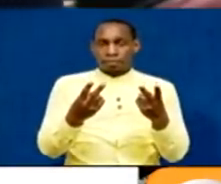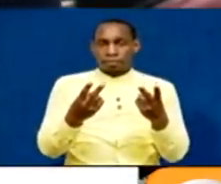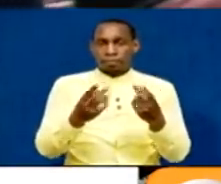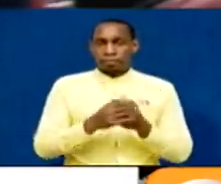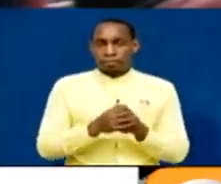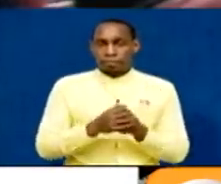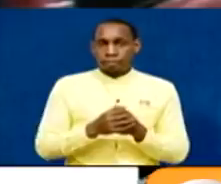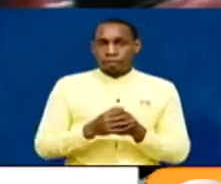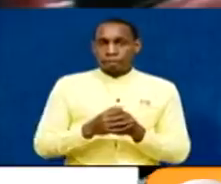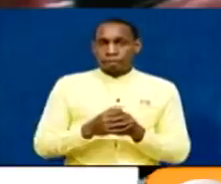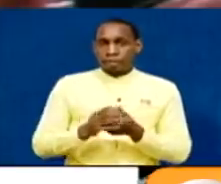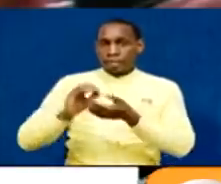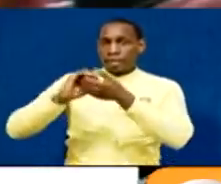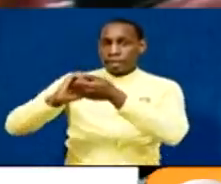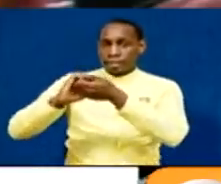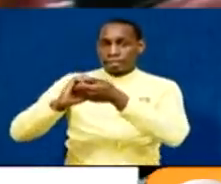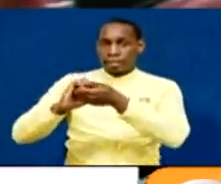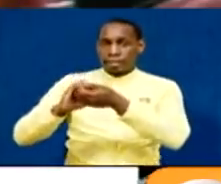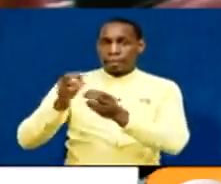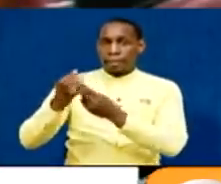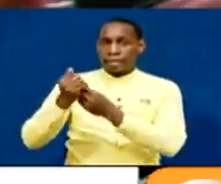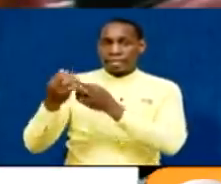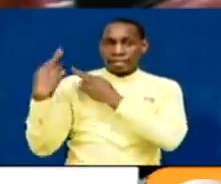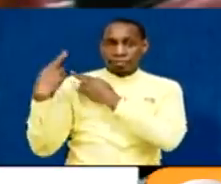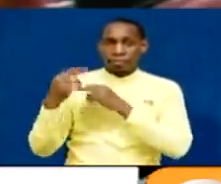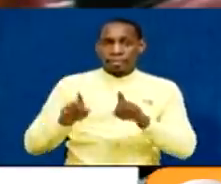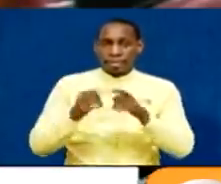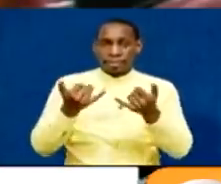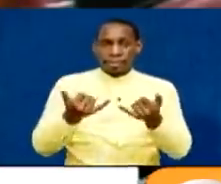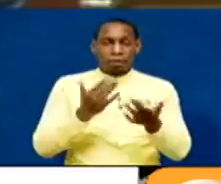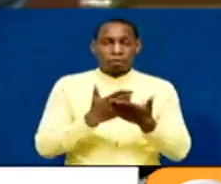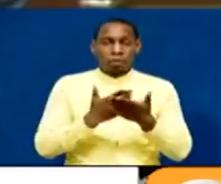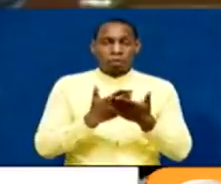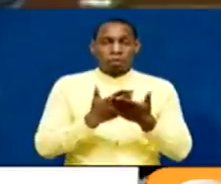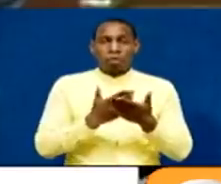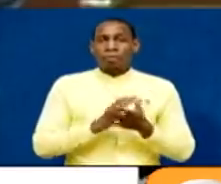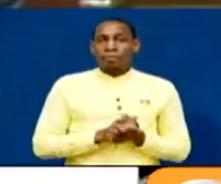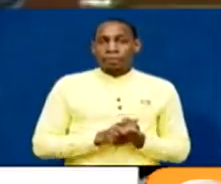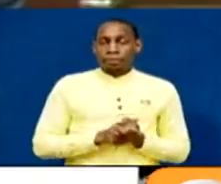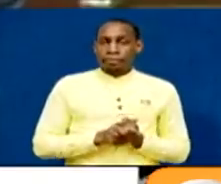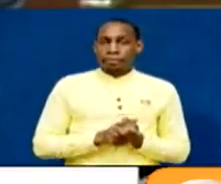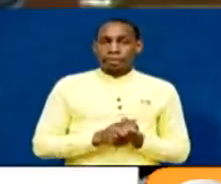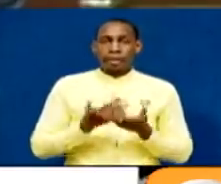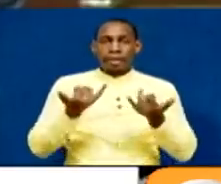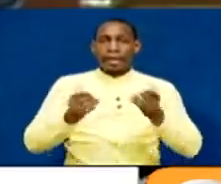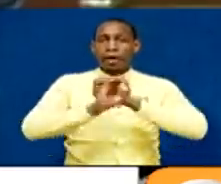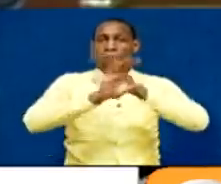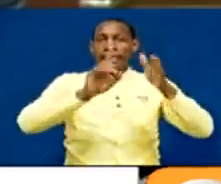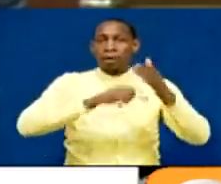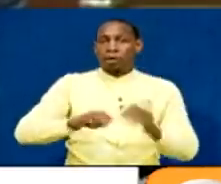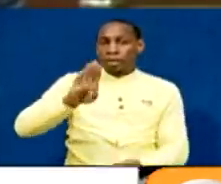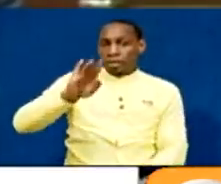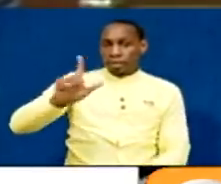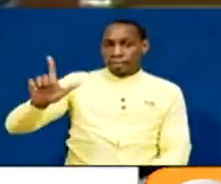the hand of the handshake partners, Mr. Speaker, who are now desperate. What is, however, clear is that the